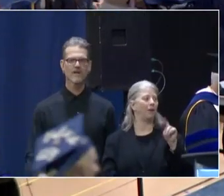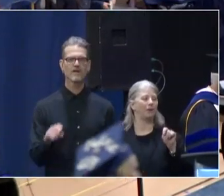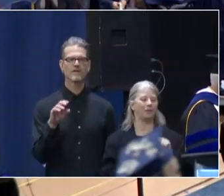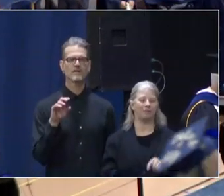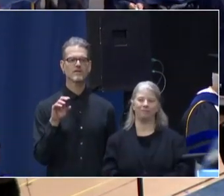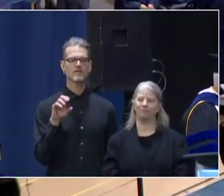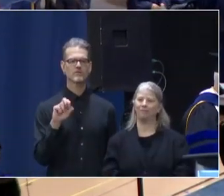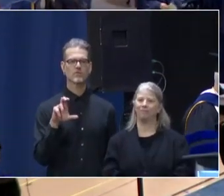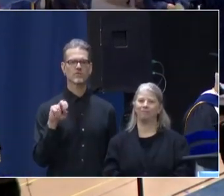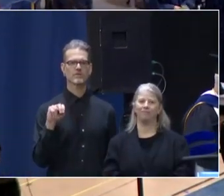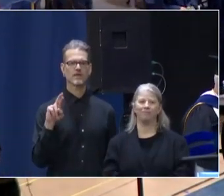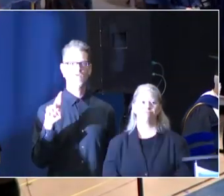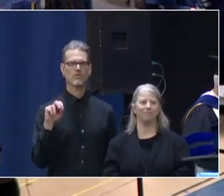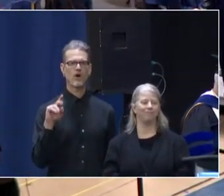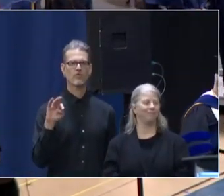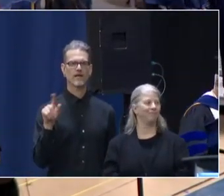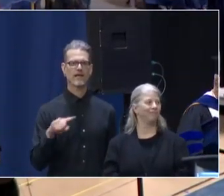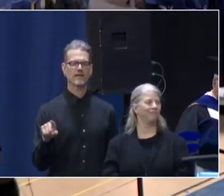Susan Rodriguez.